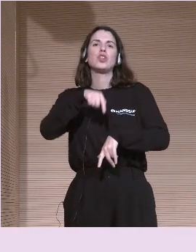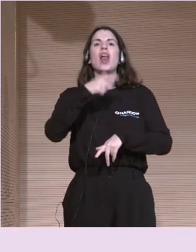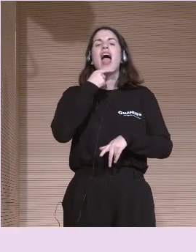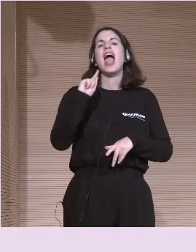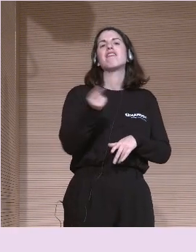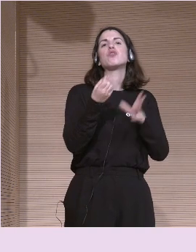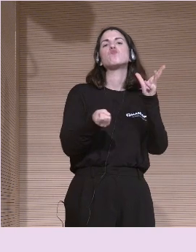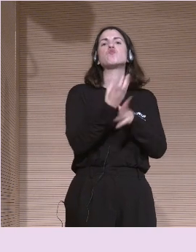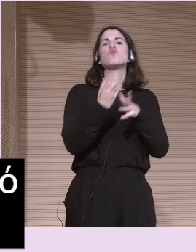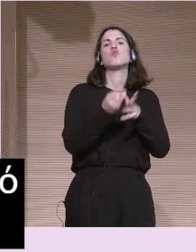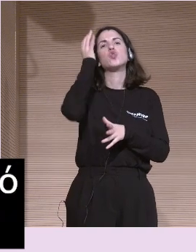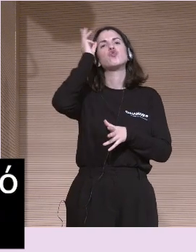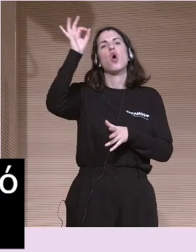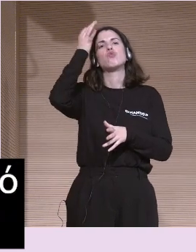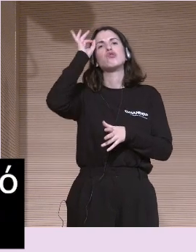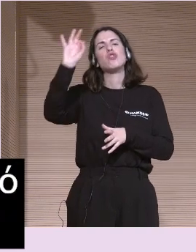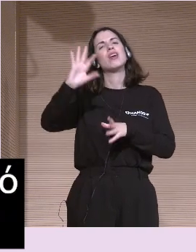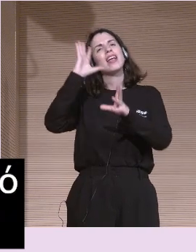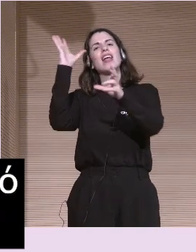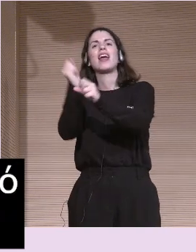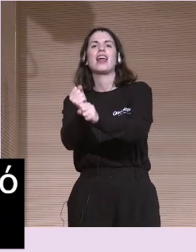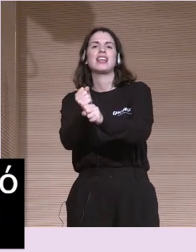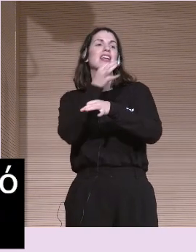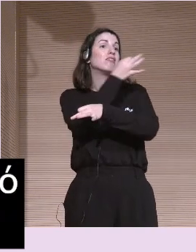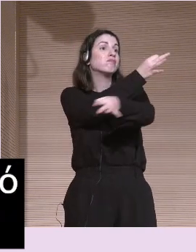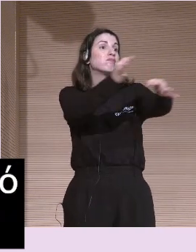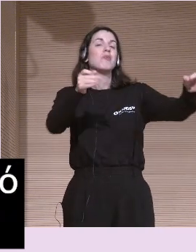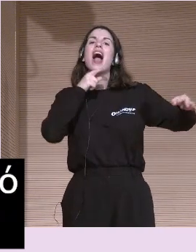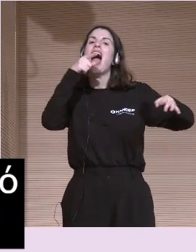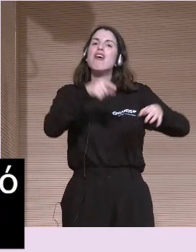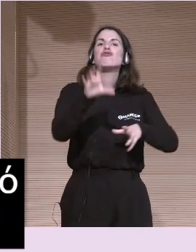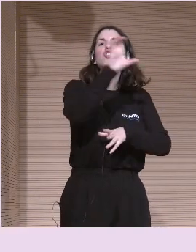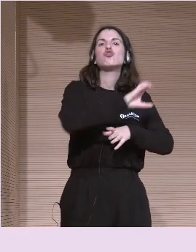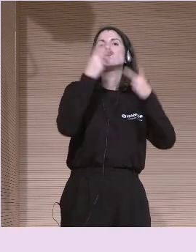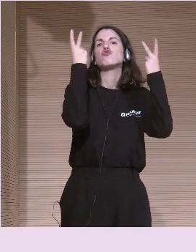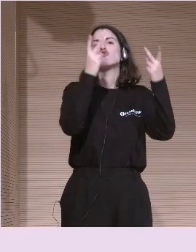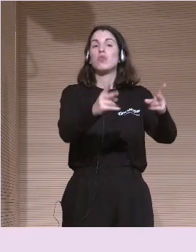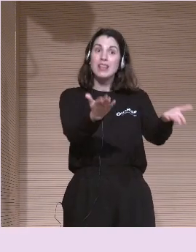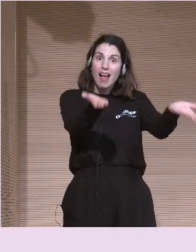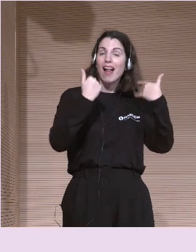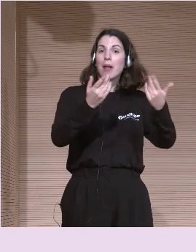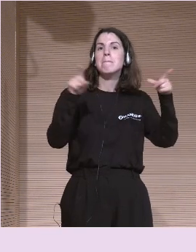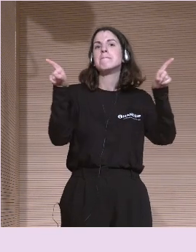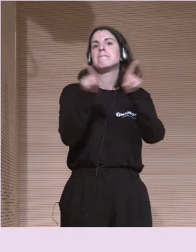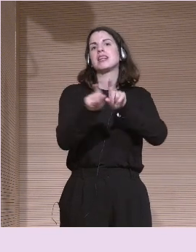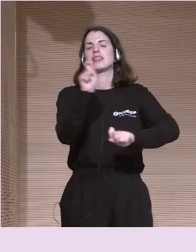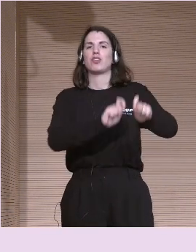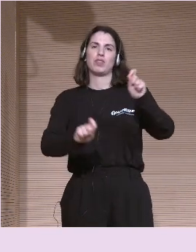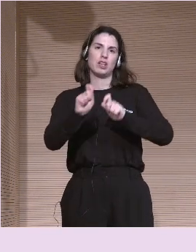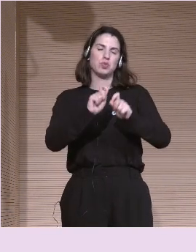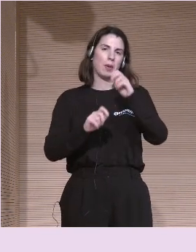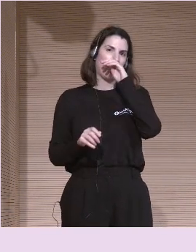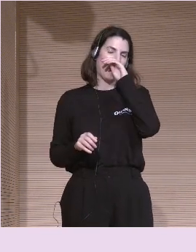to go out to people and say, this is your museum, what do you want? And how can we do it together? So what follows is just a few